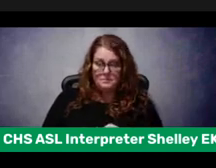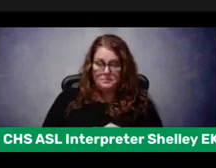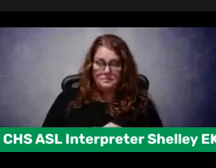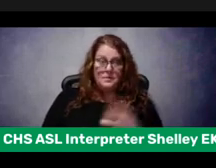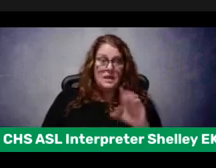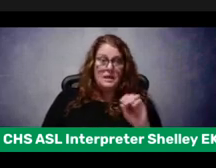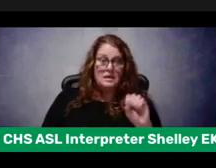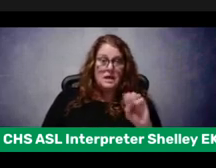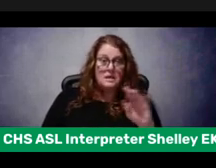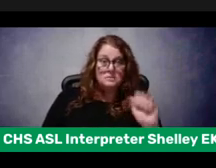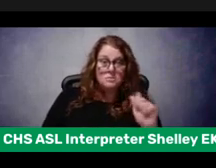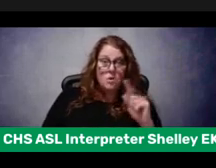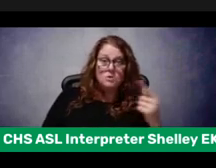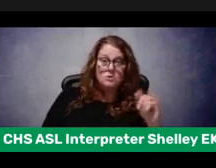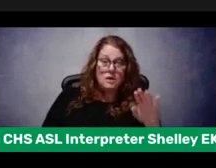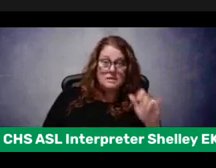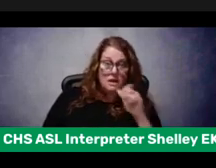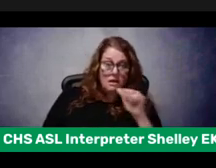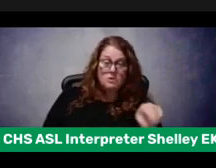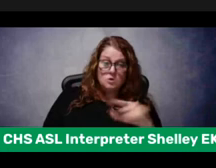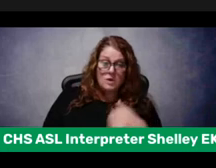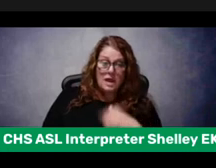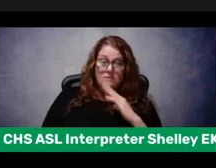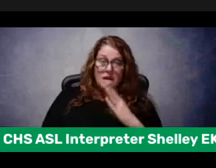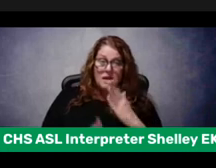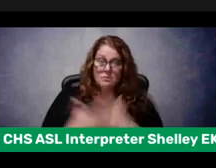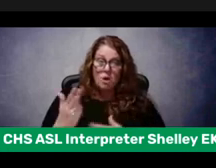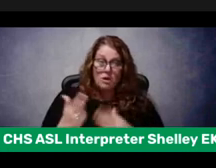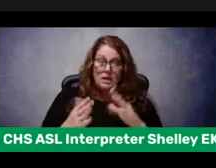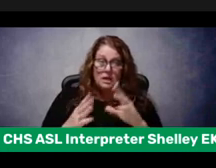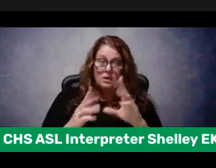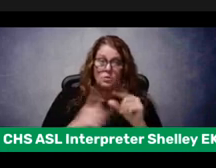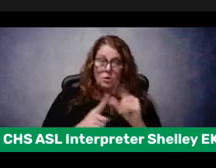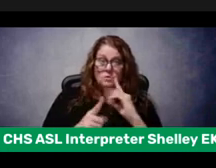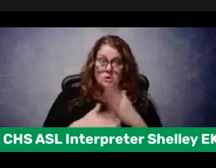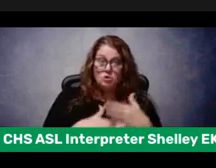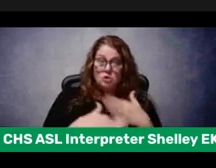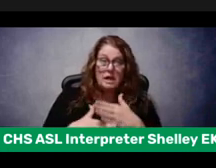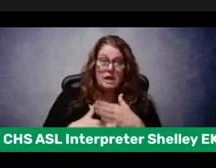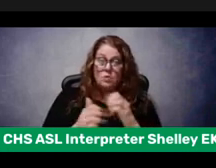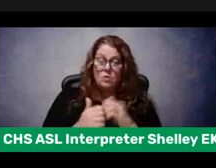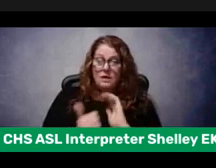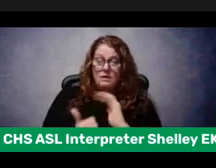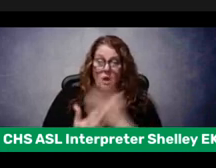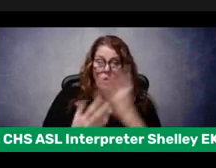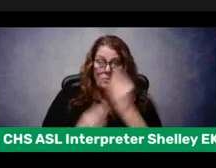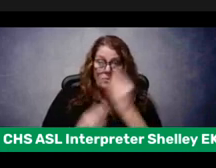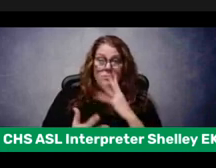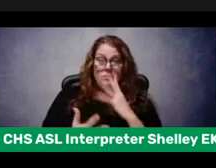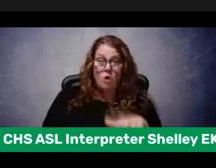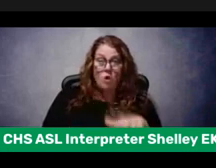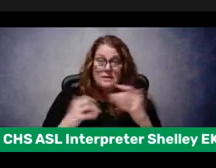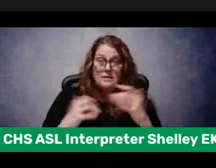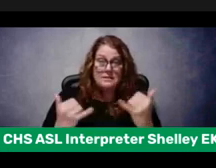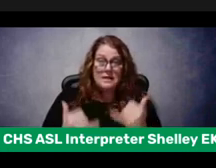Cosmos or Graciela, do you all have any parting words that you would like to share with our beautiful audience